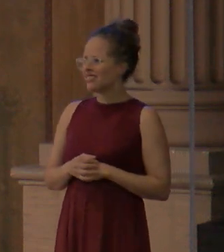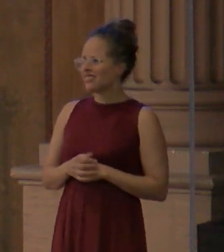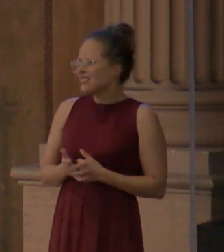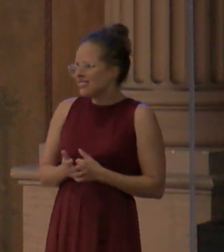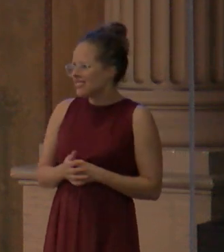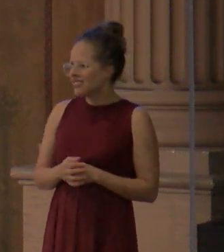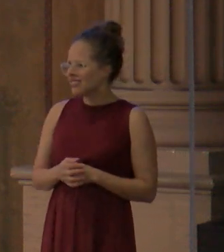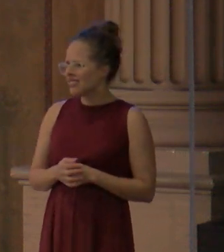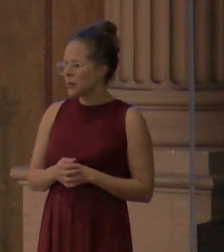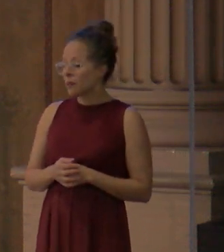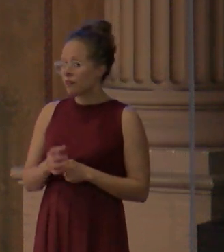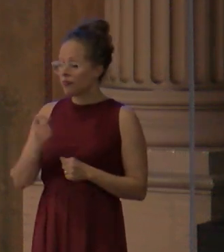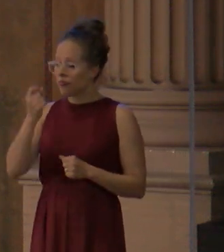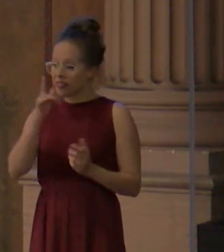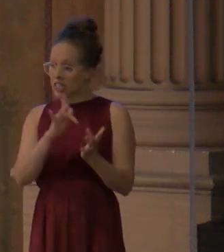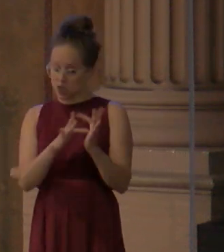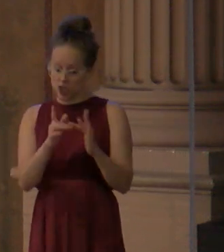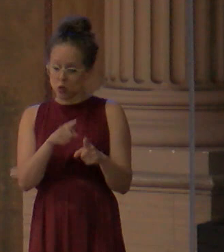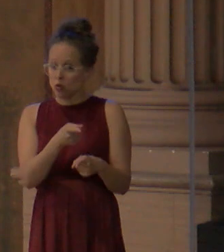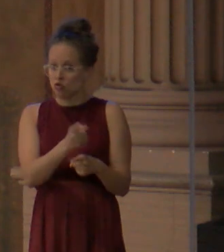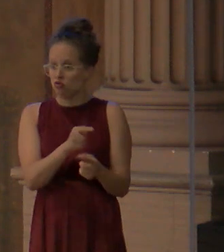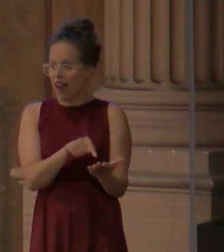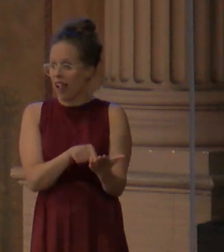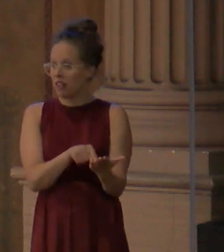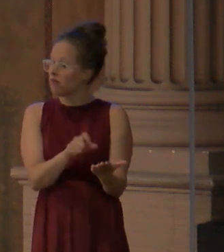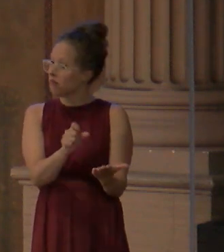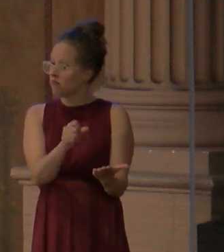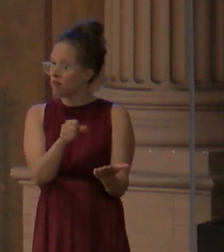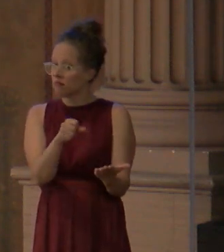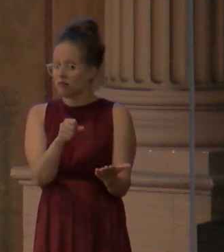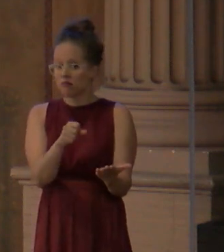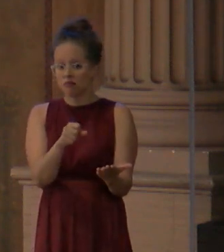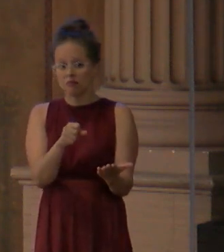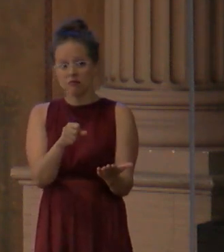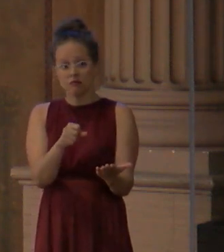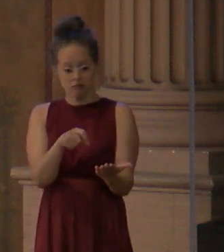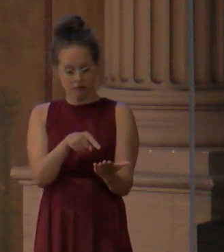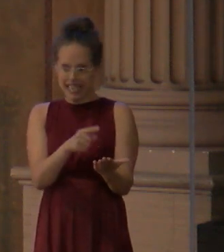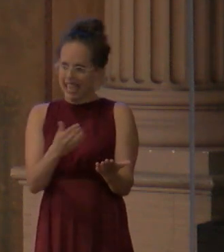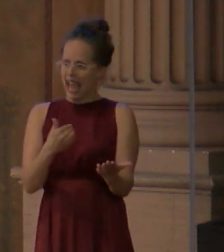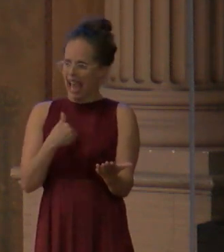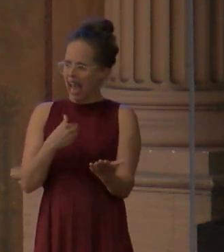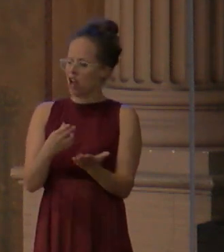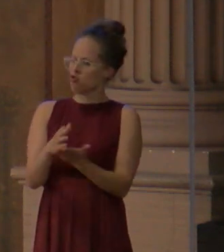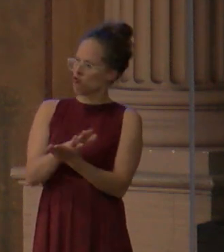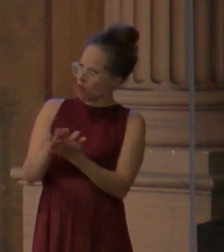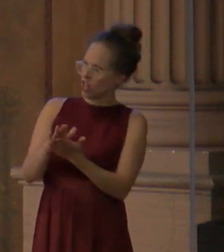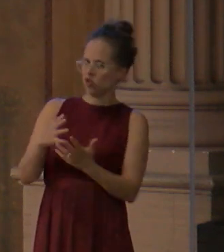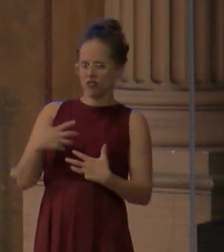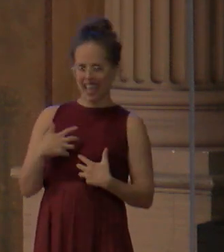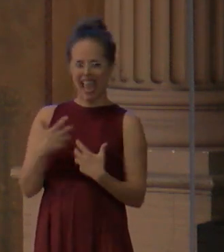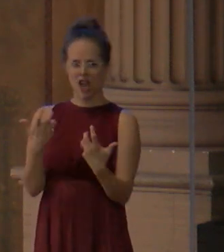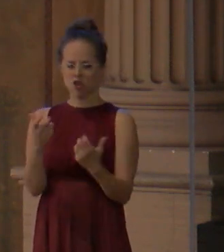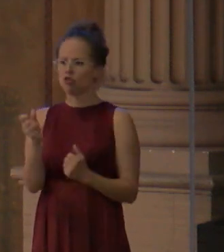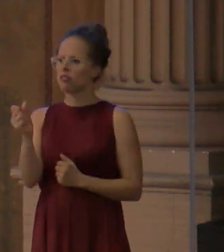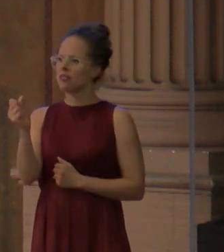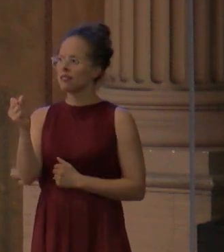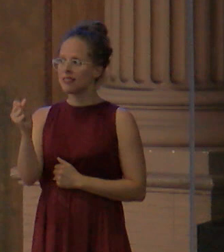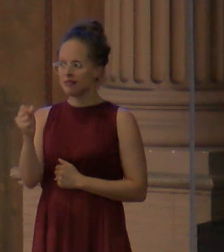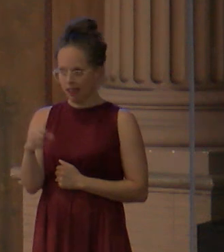Like, first of all, Jesus was right in his actions. There is such a thing as righteous anger, right? But like, don't pattern your